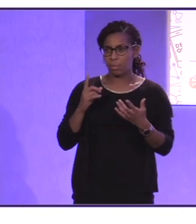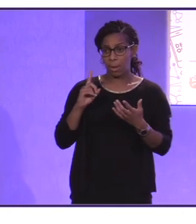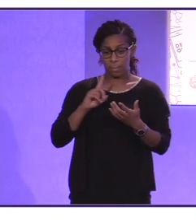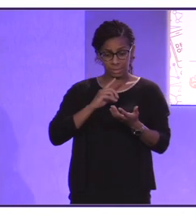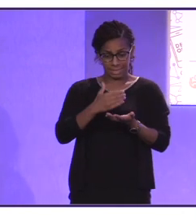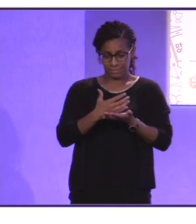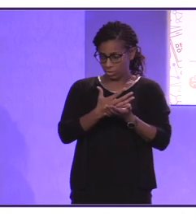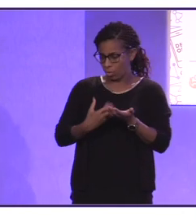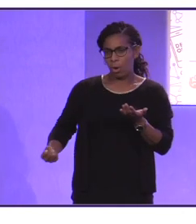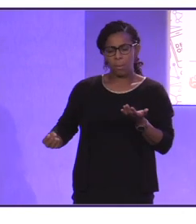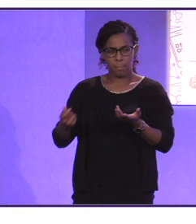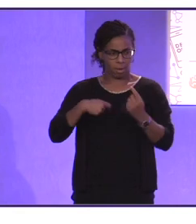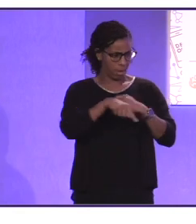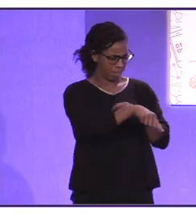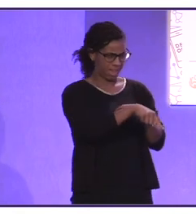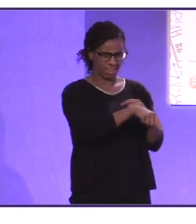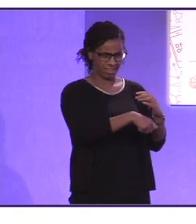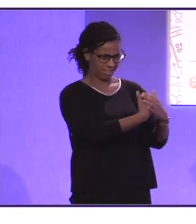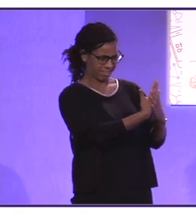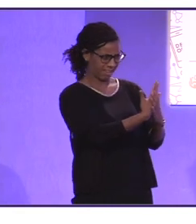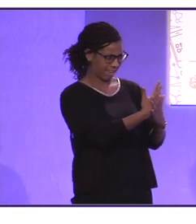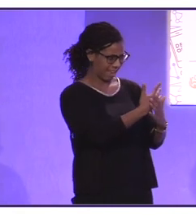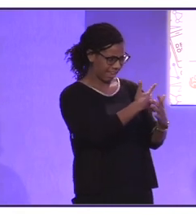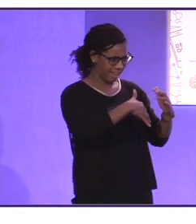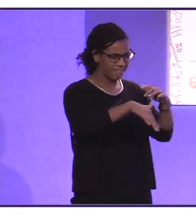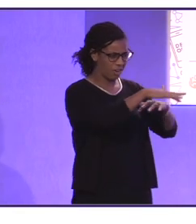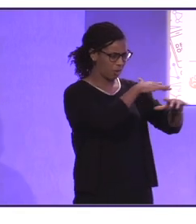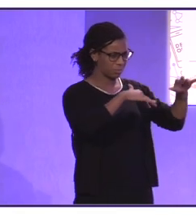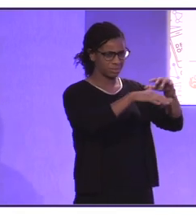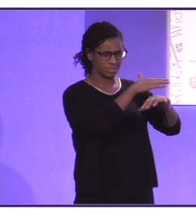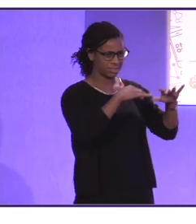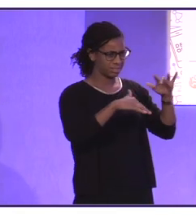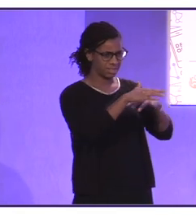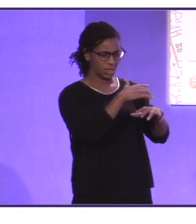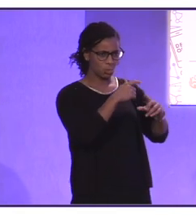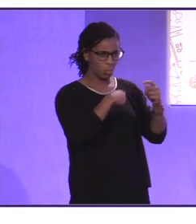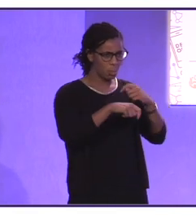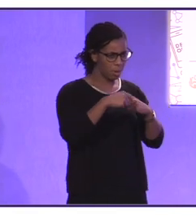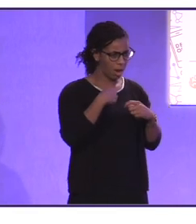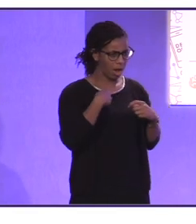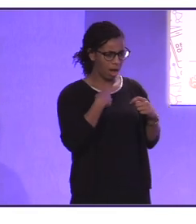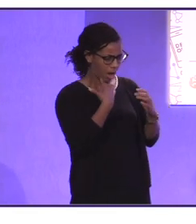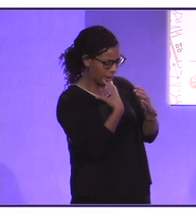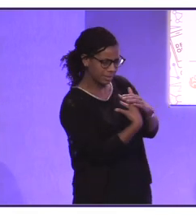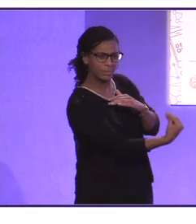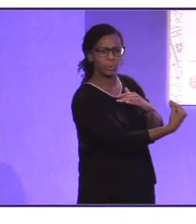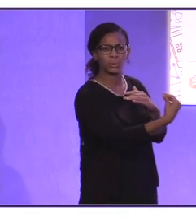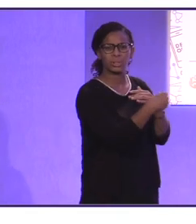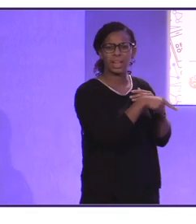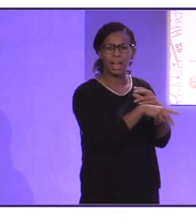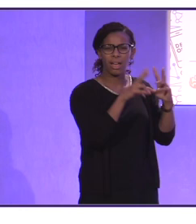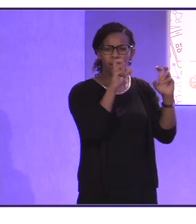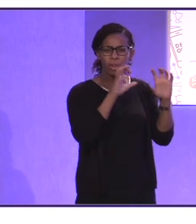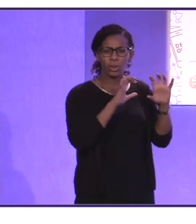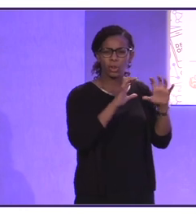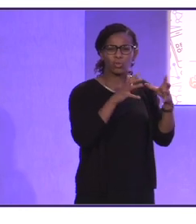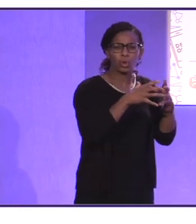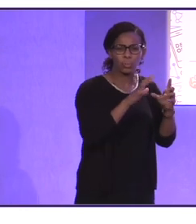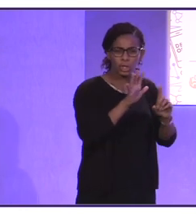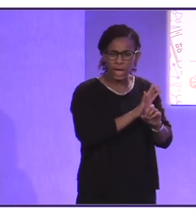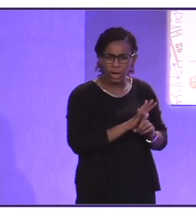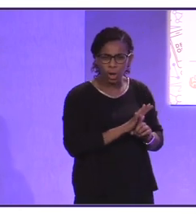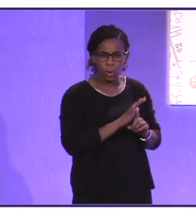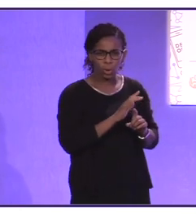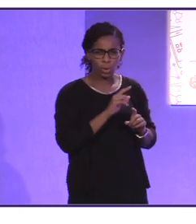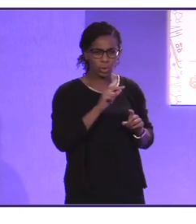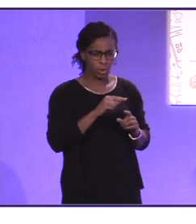slightly unusual environment, and we're most susceptible to that group shadow. Those parts that get hidden and repressed and denied, where